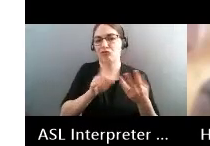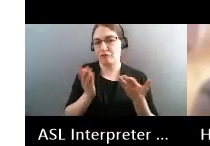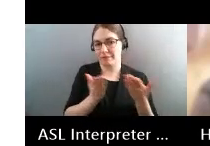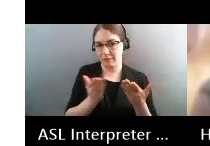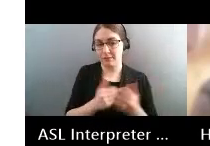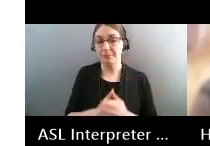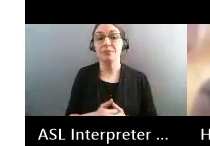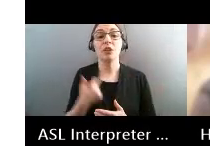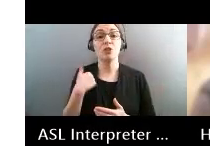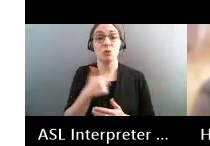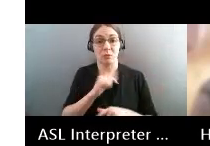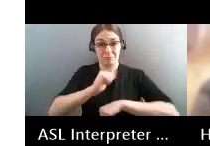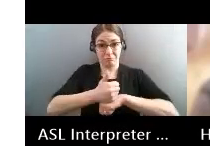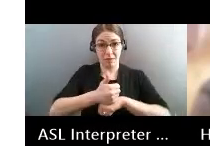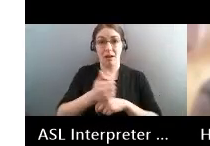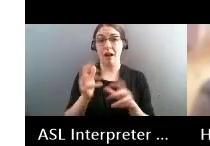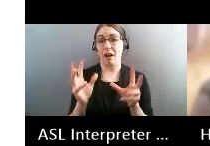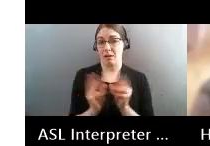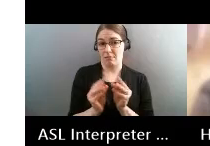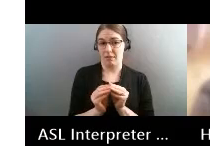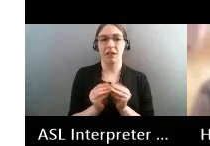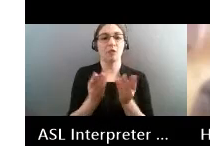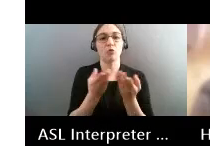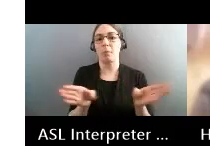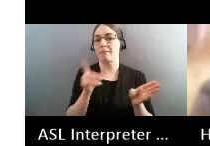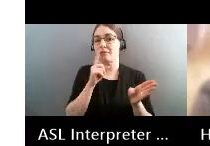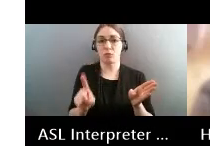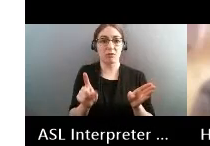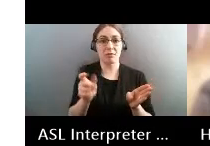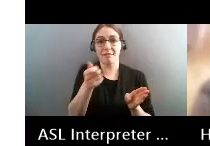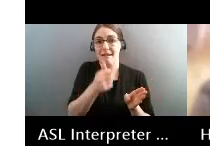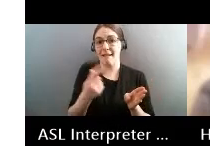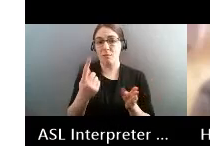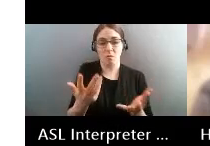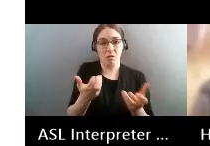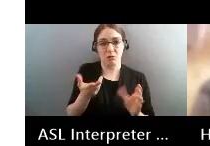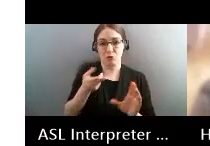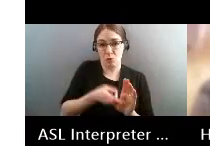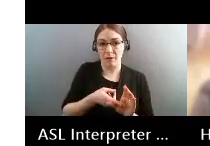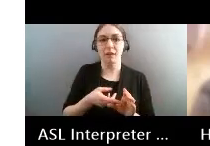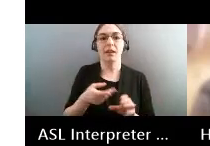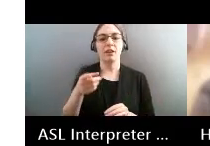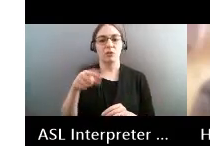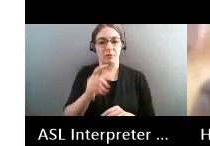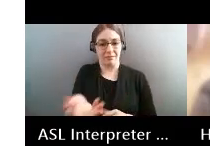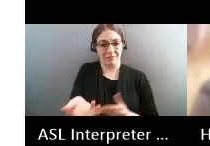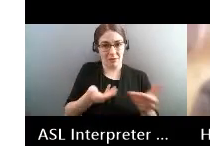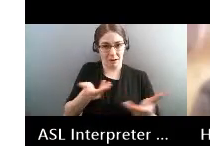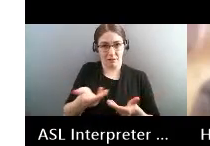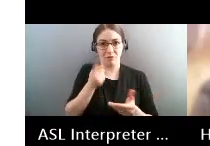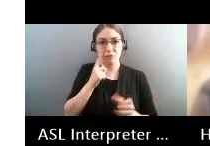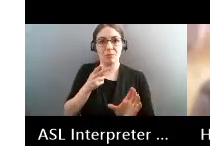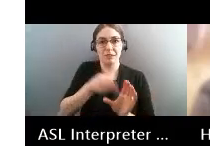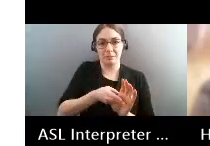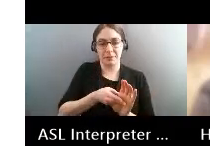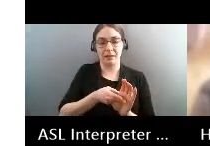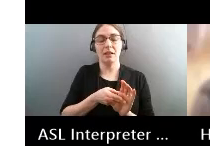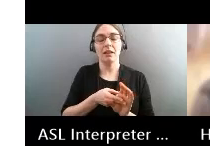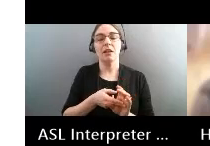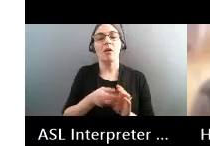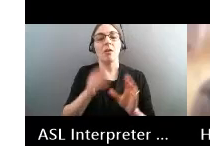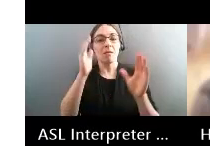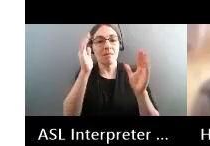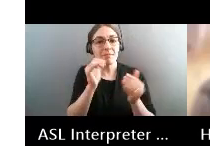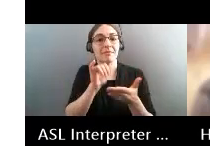is open to the public. That's why all of you have been invited to participate, and with the hopes that everyone